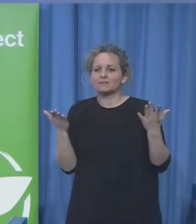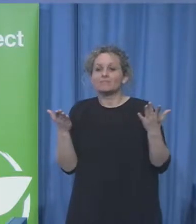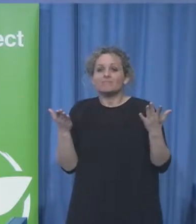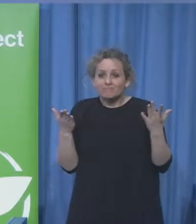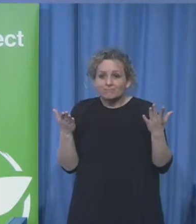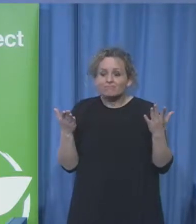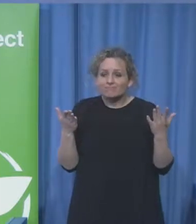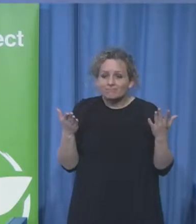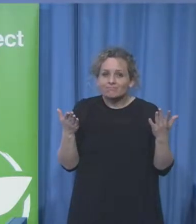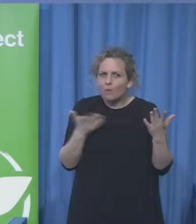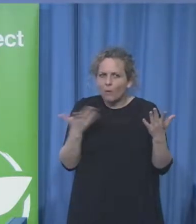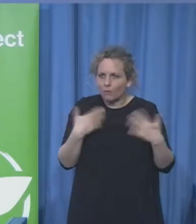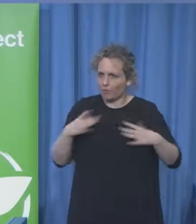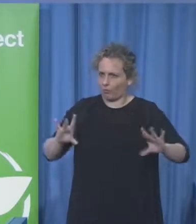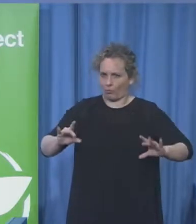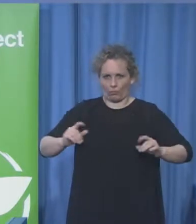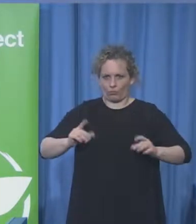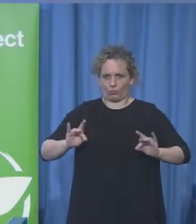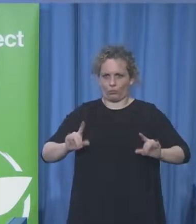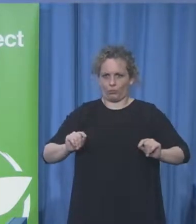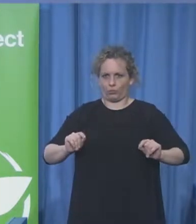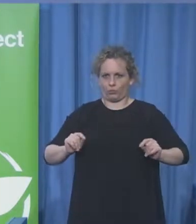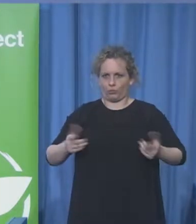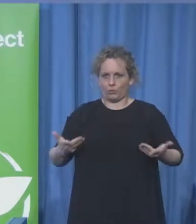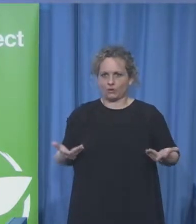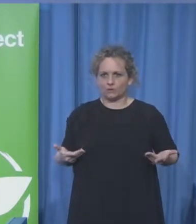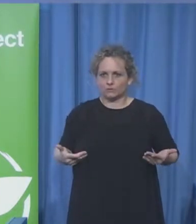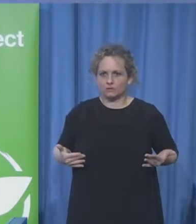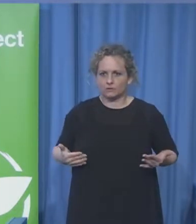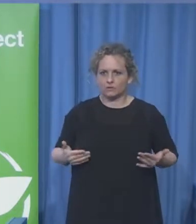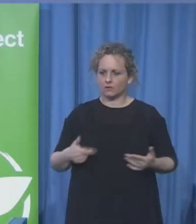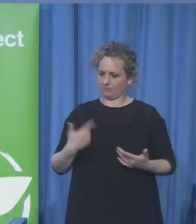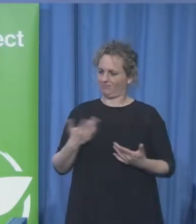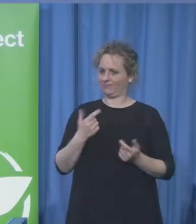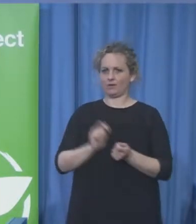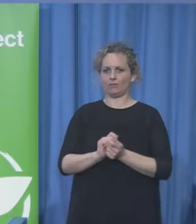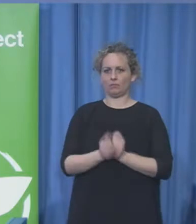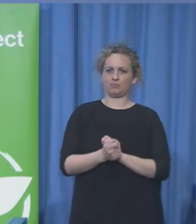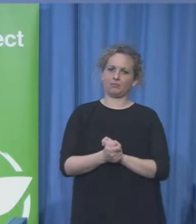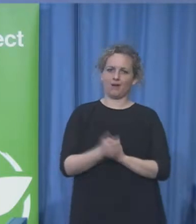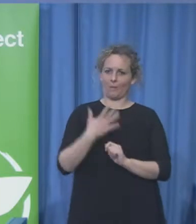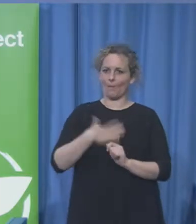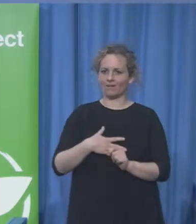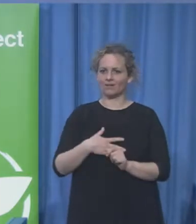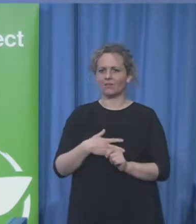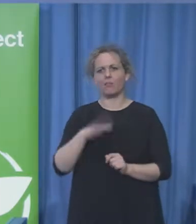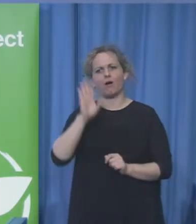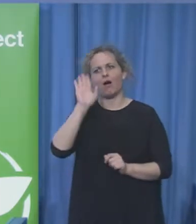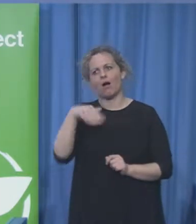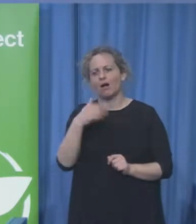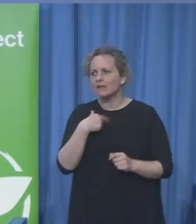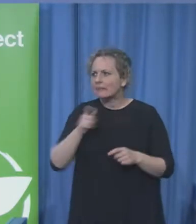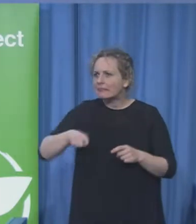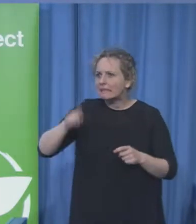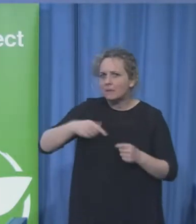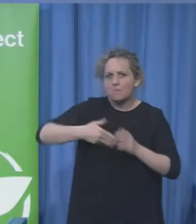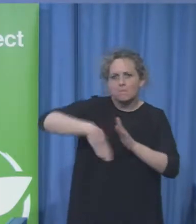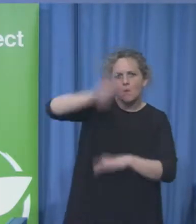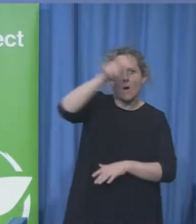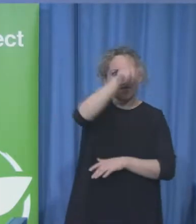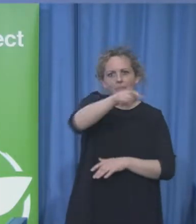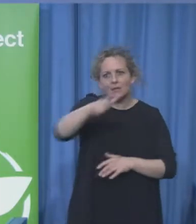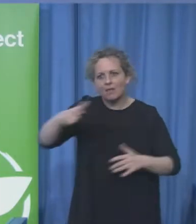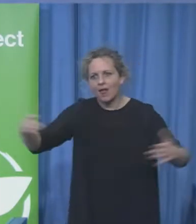is going to take a long time. It's going to take a lot of us. It's a work that's multi-generational, that our cities allow us